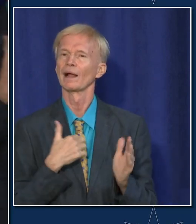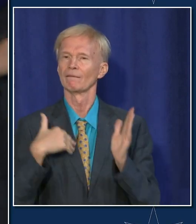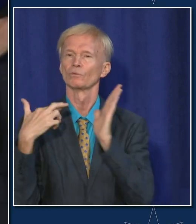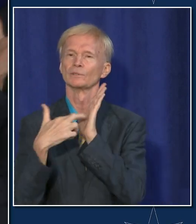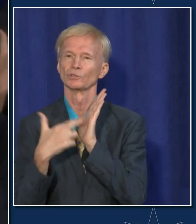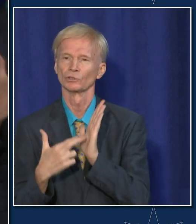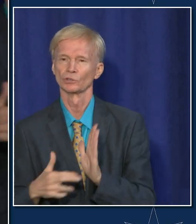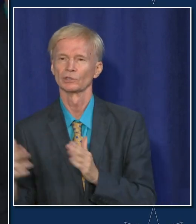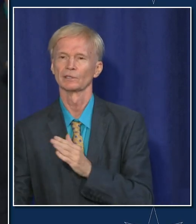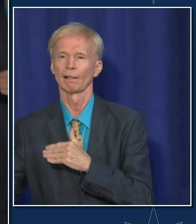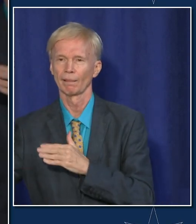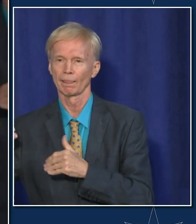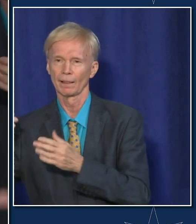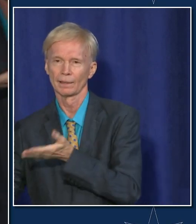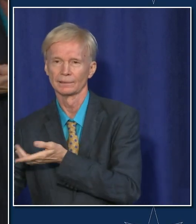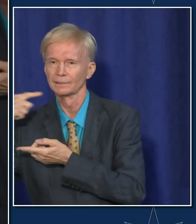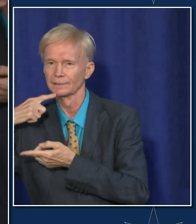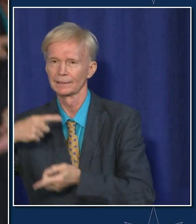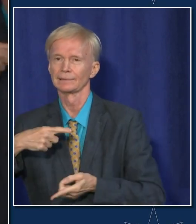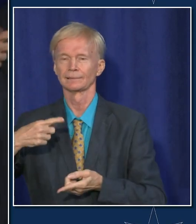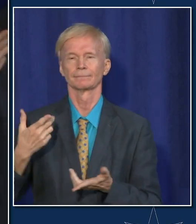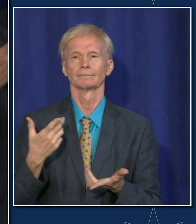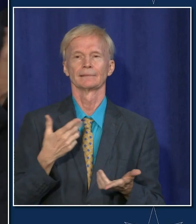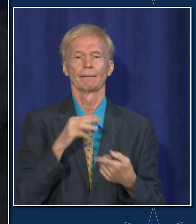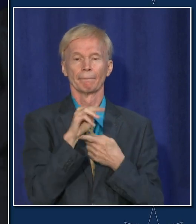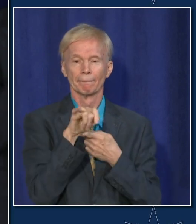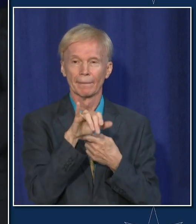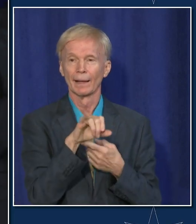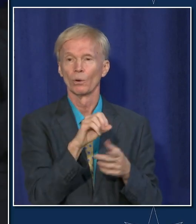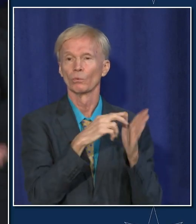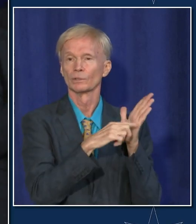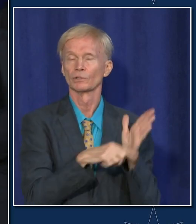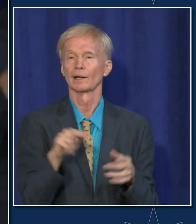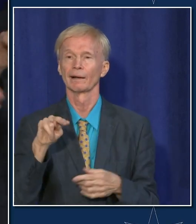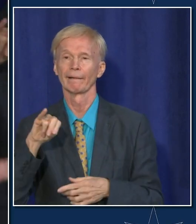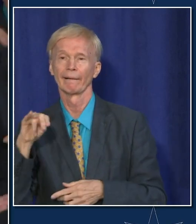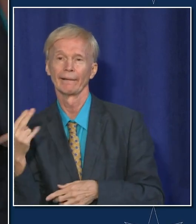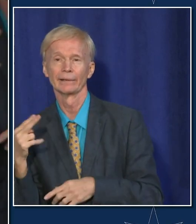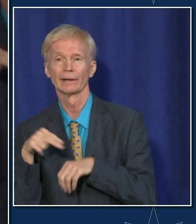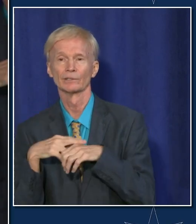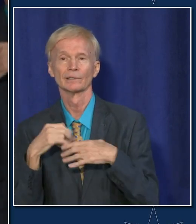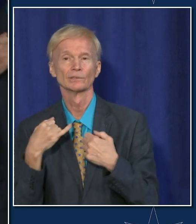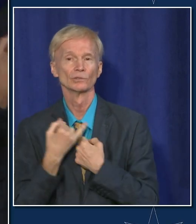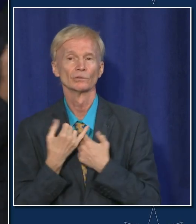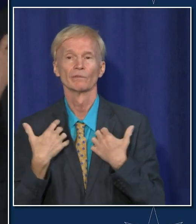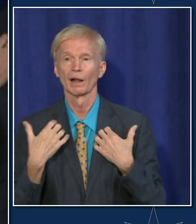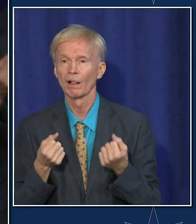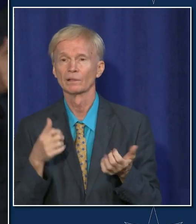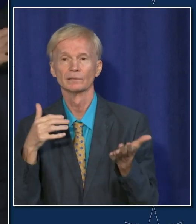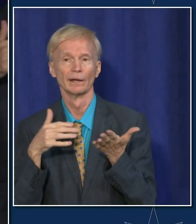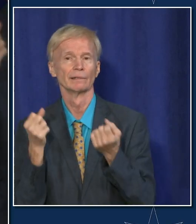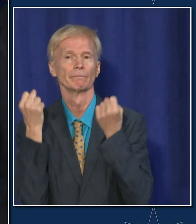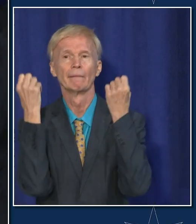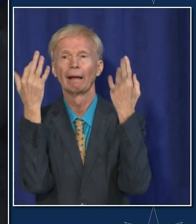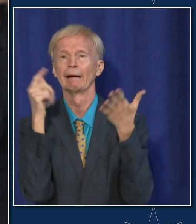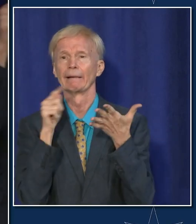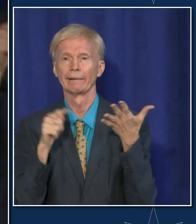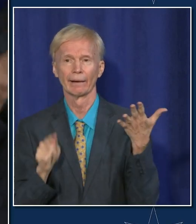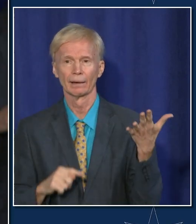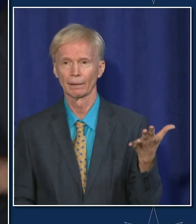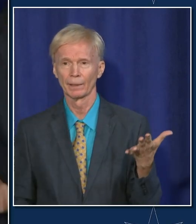additional data that will be, there's the Mayo study, but there's the NIH study. There's a lot of things that are coming out,